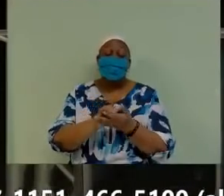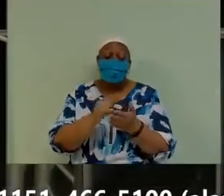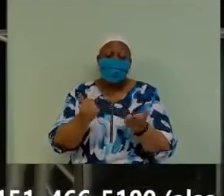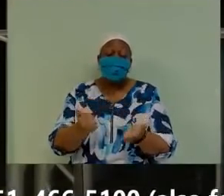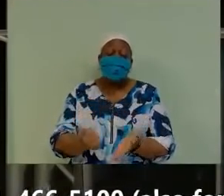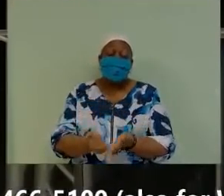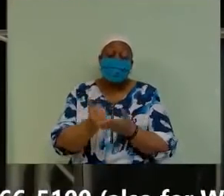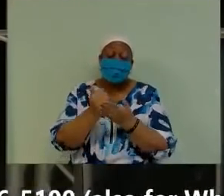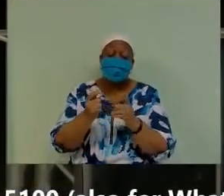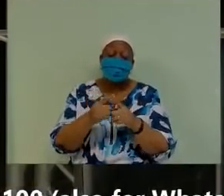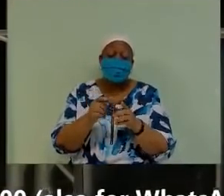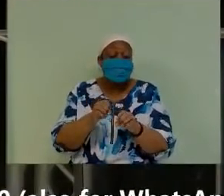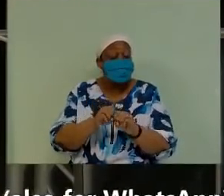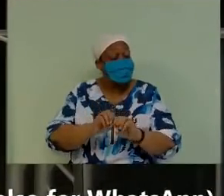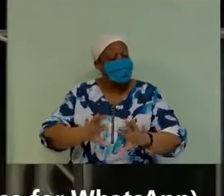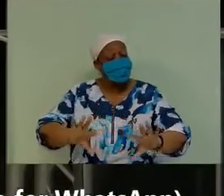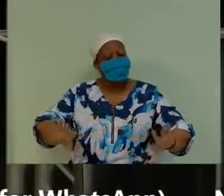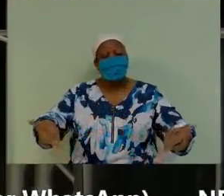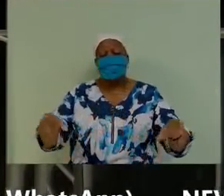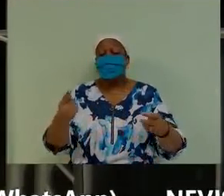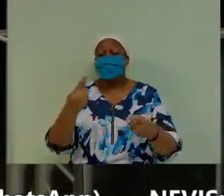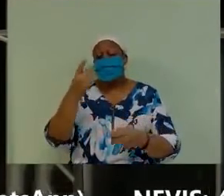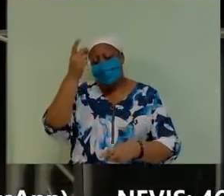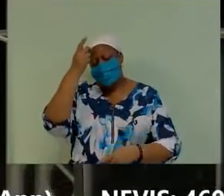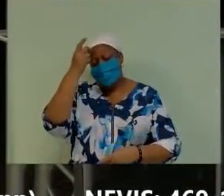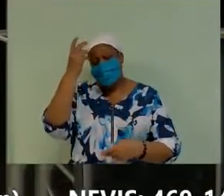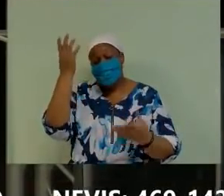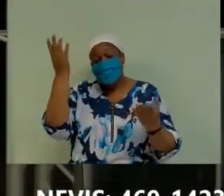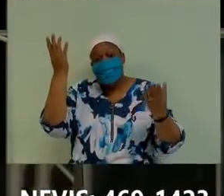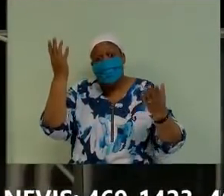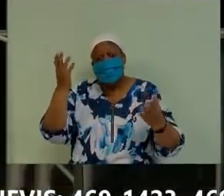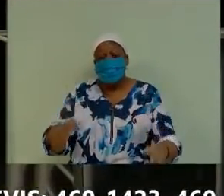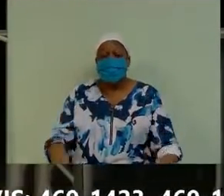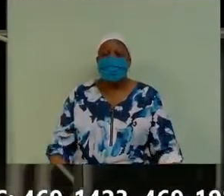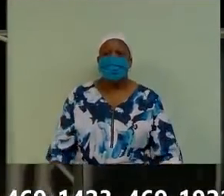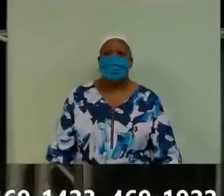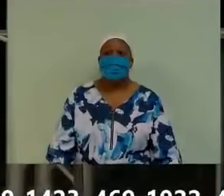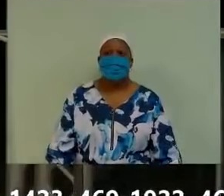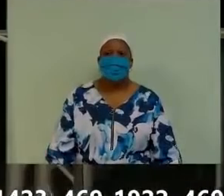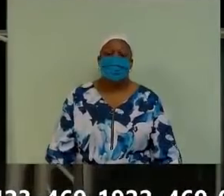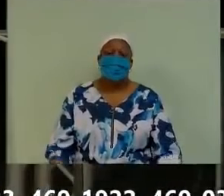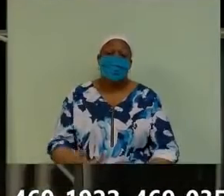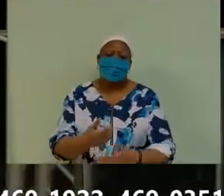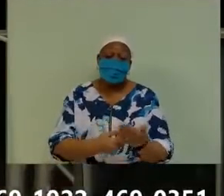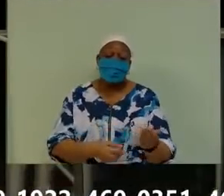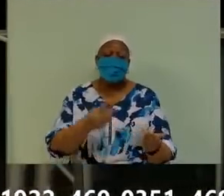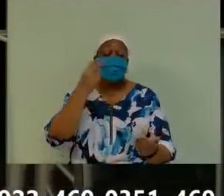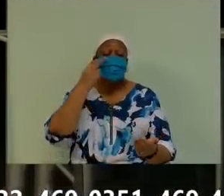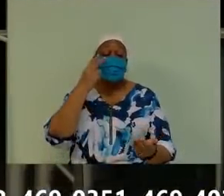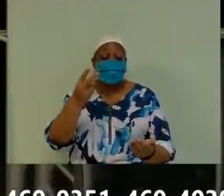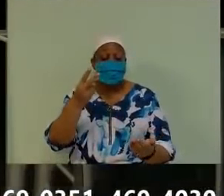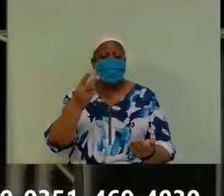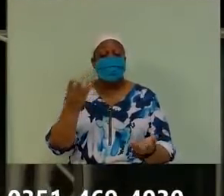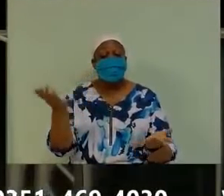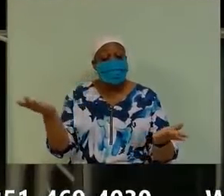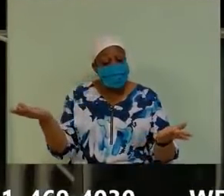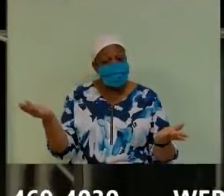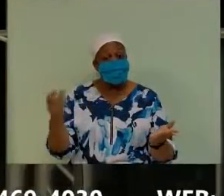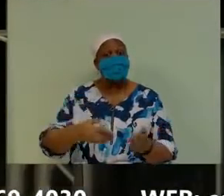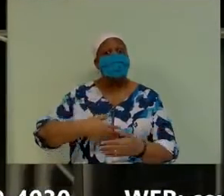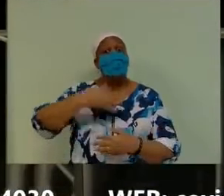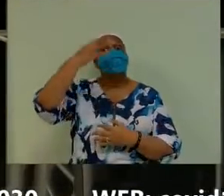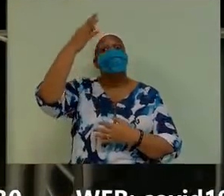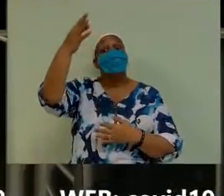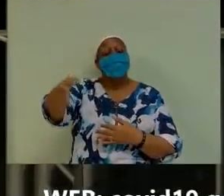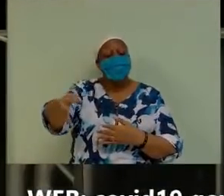be asked is, what would we see down the line coming out of these